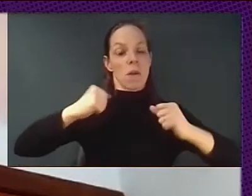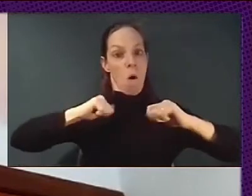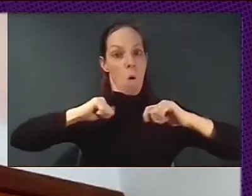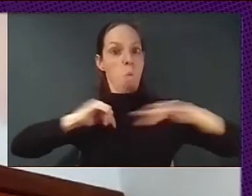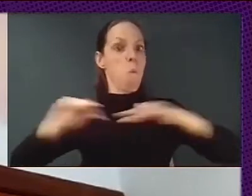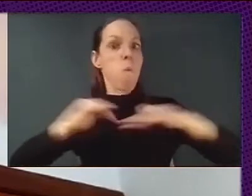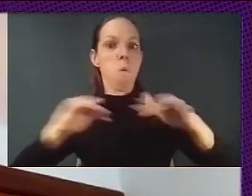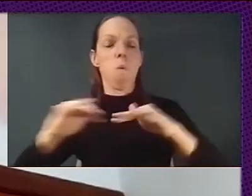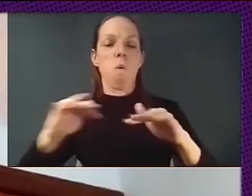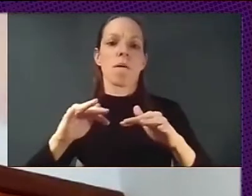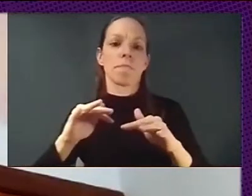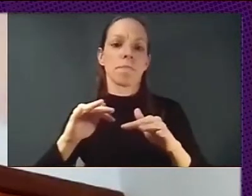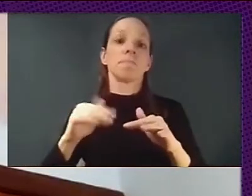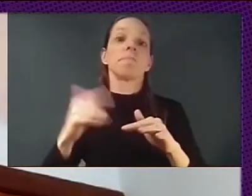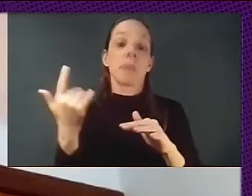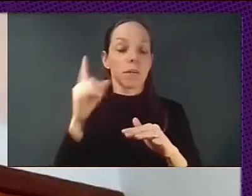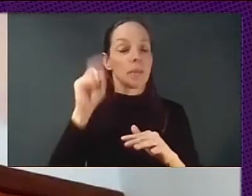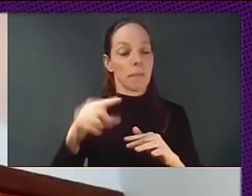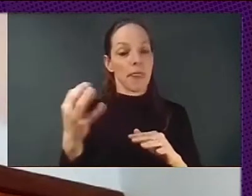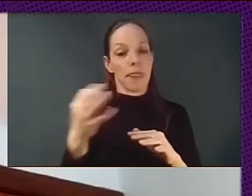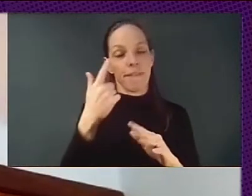and they focused more on rights of the users.